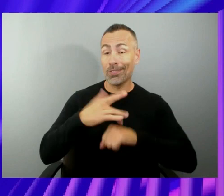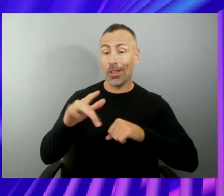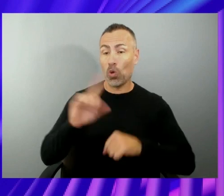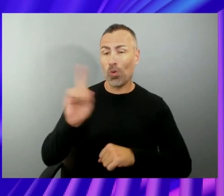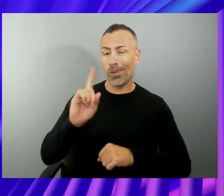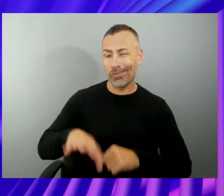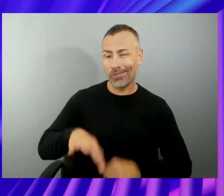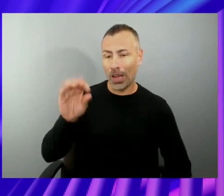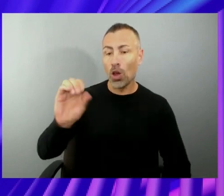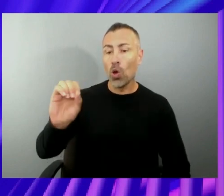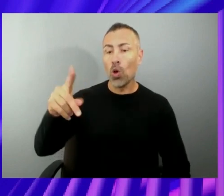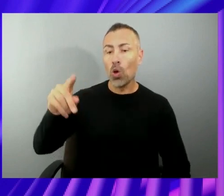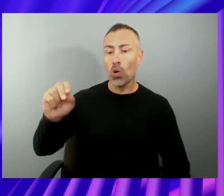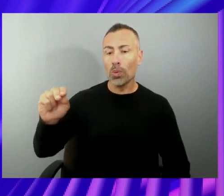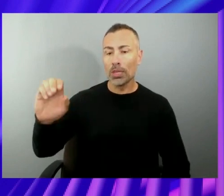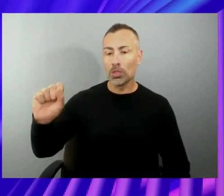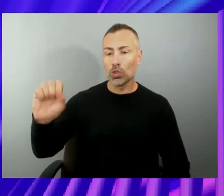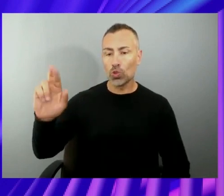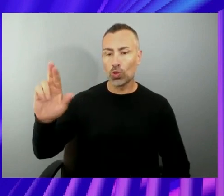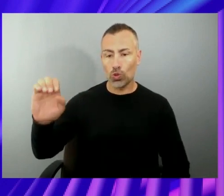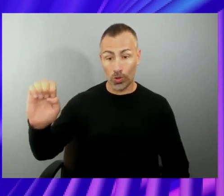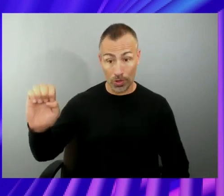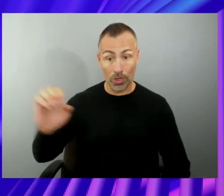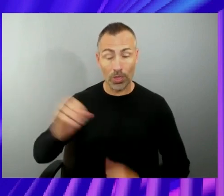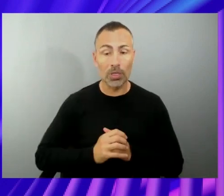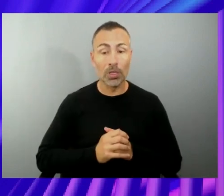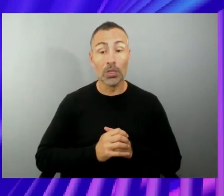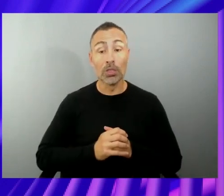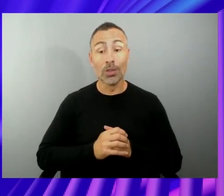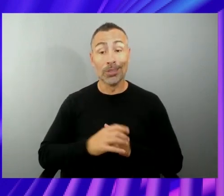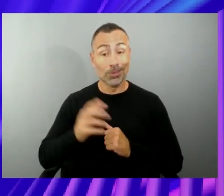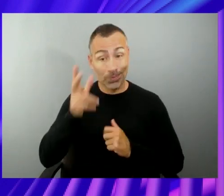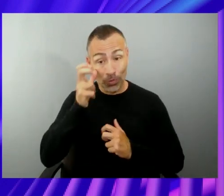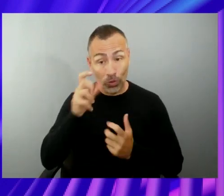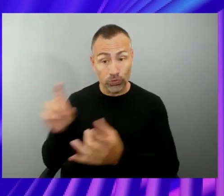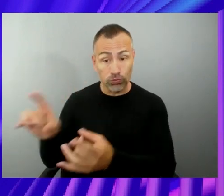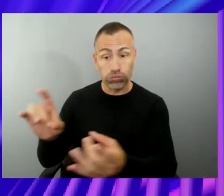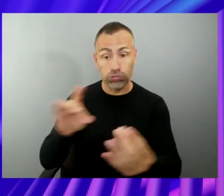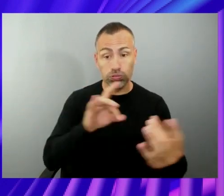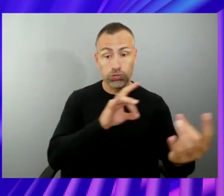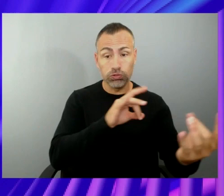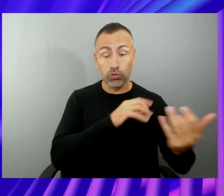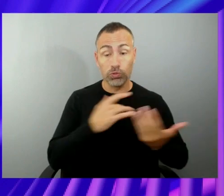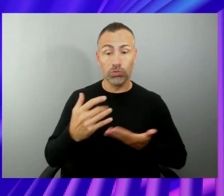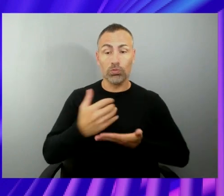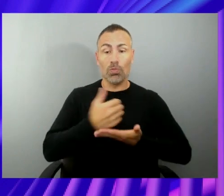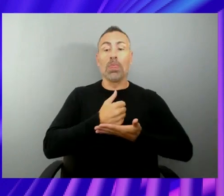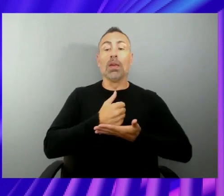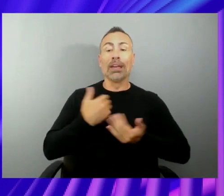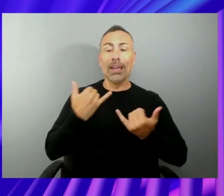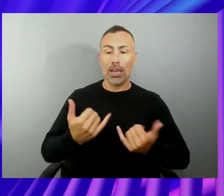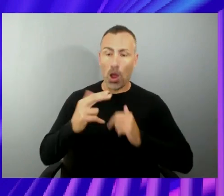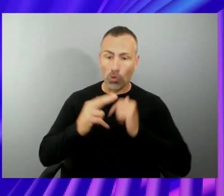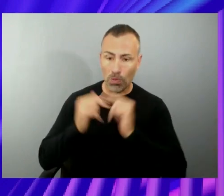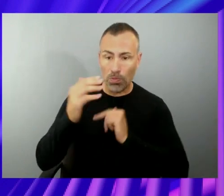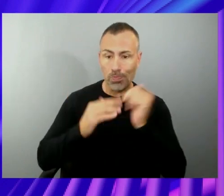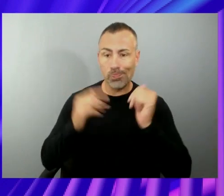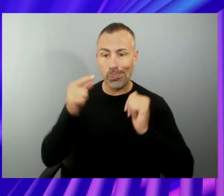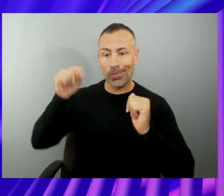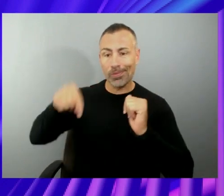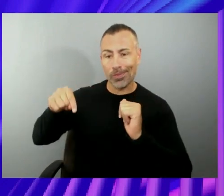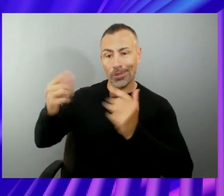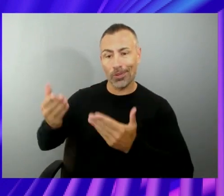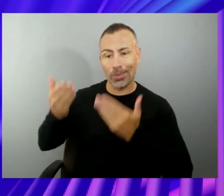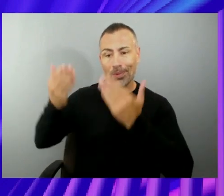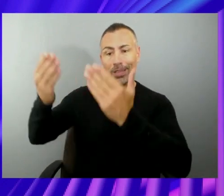we've actually built from information we've received, you know, doing investigations. Yeah, and so you're saying that